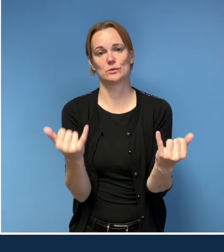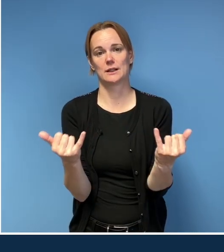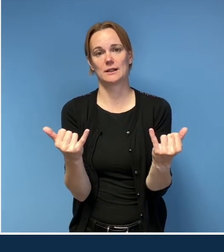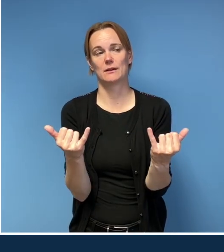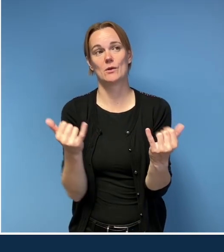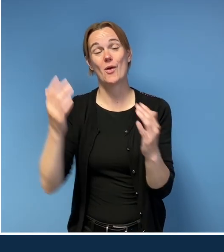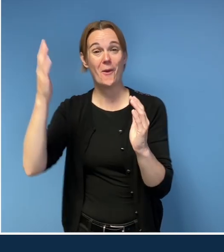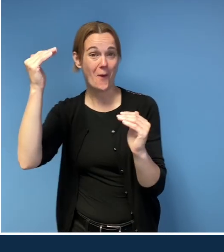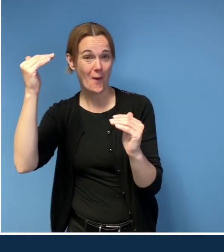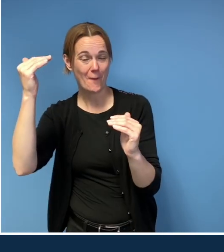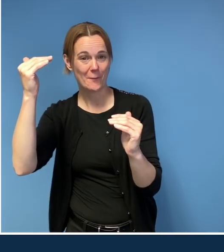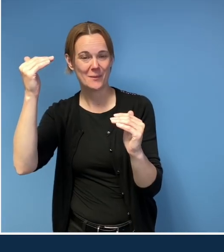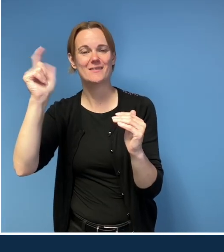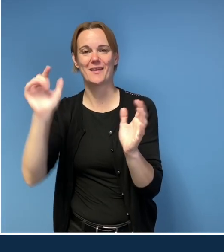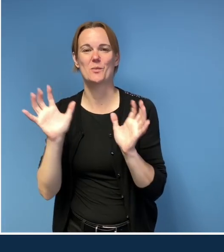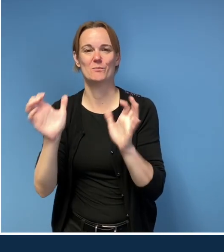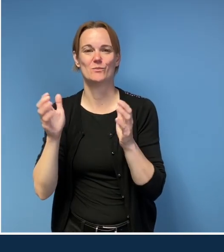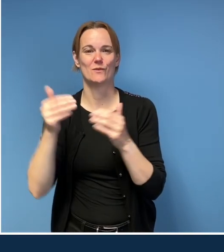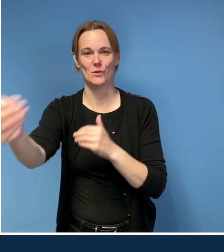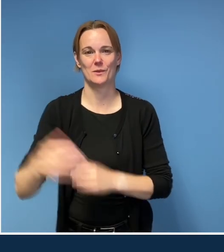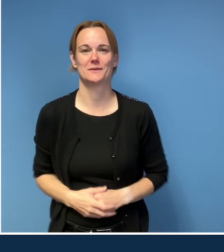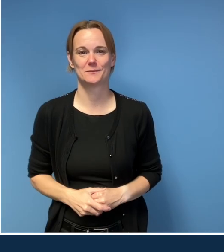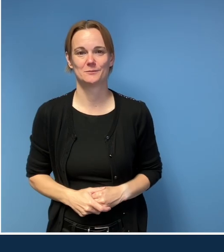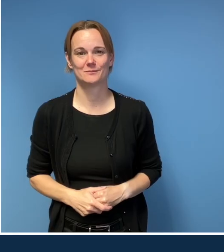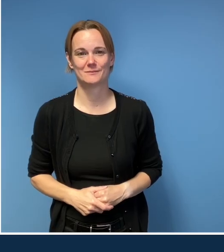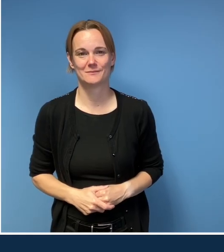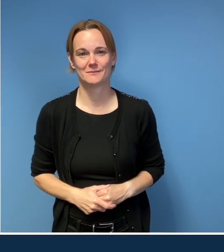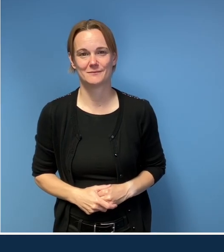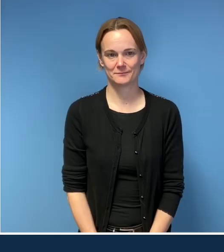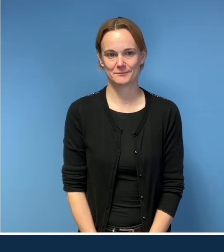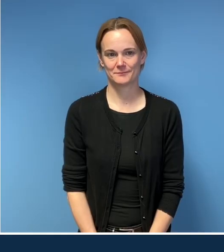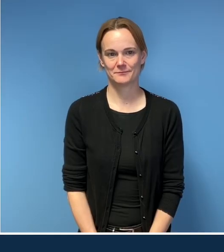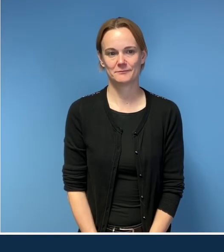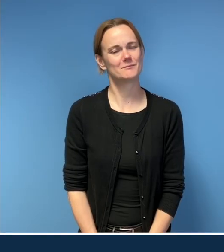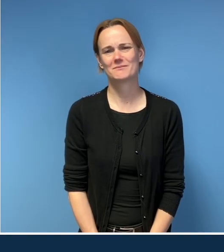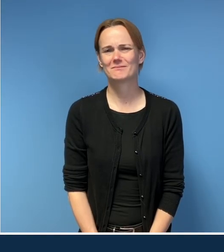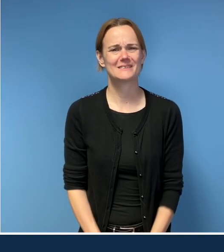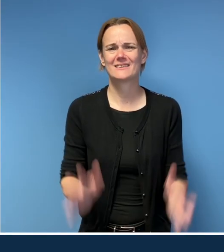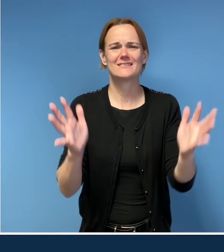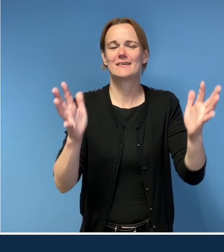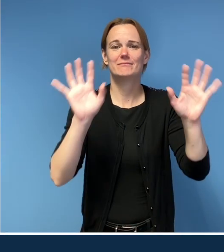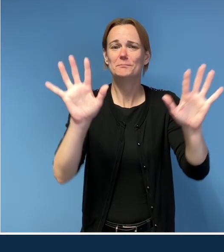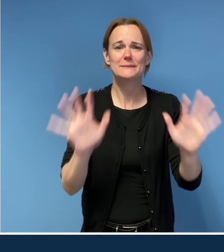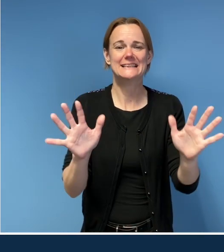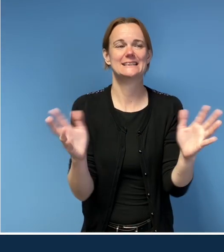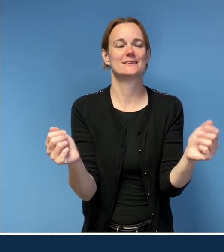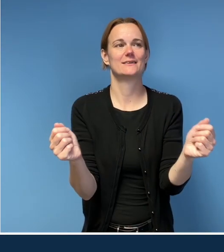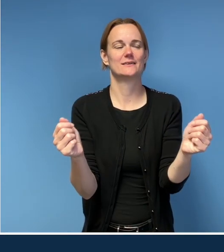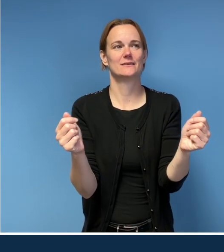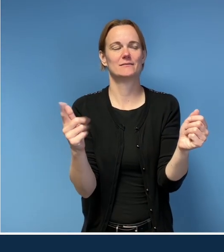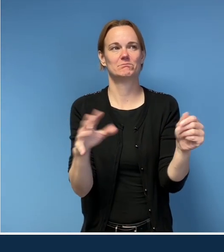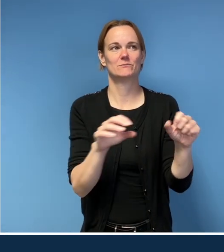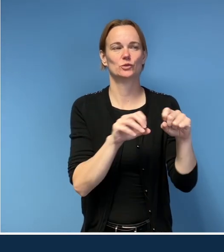hope to me is what moves us forward. I love that idea of,